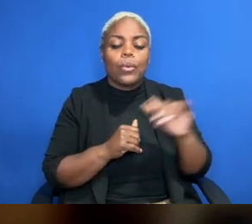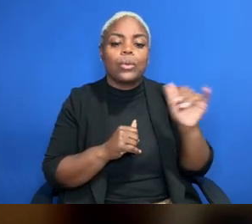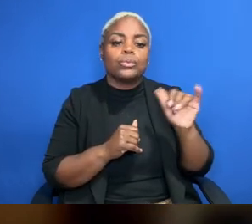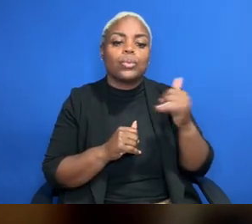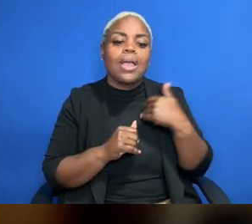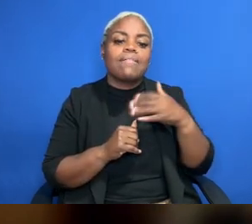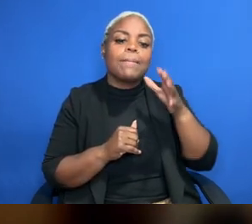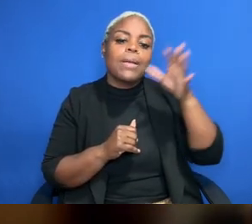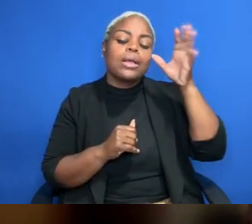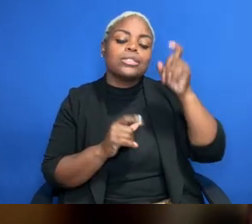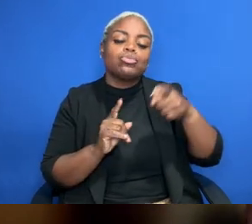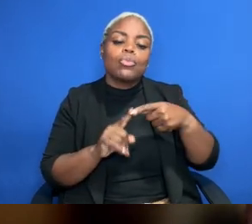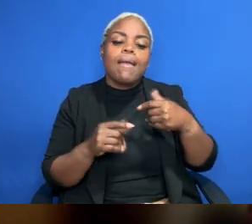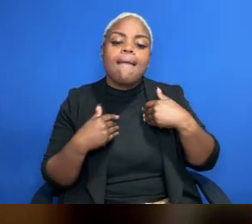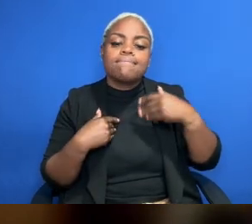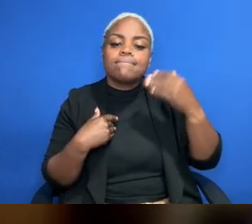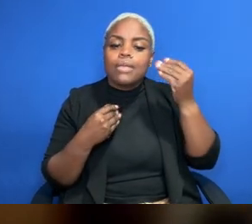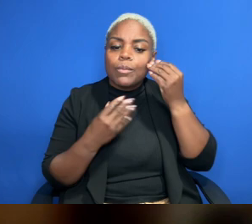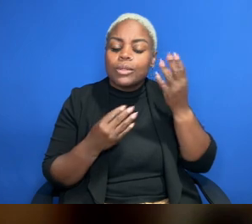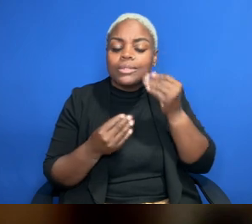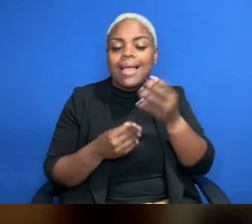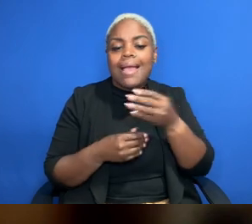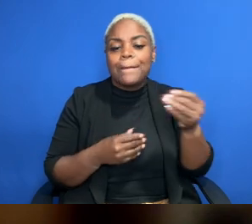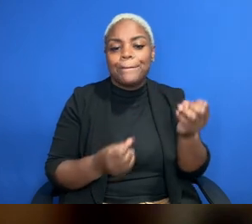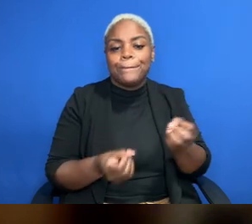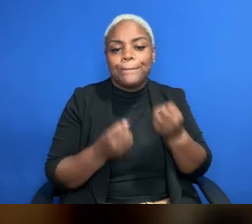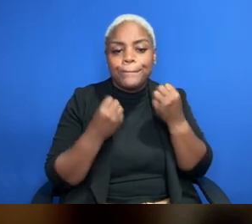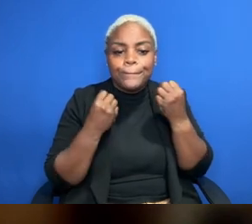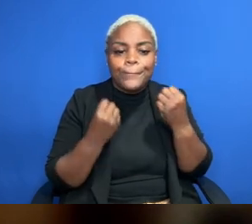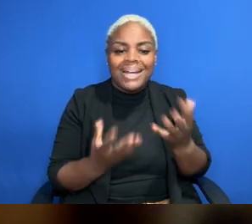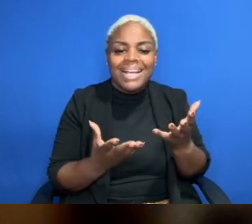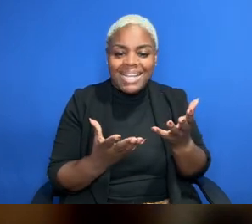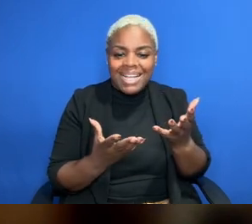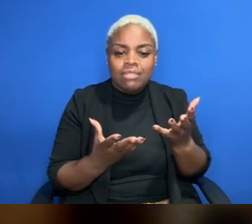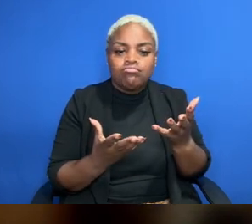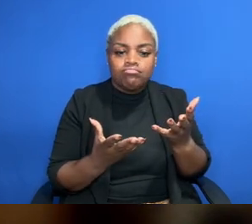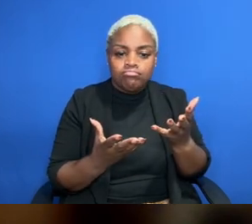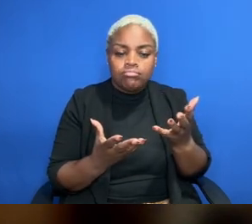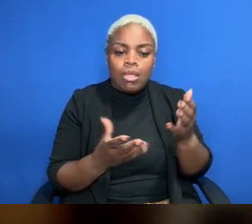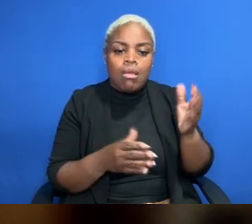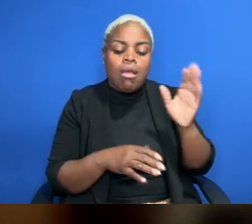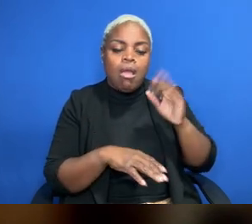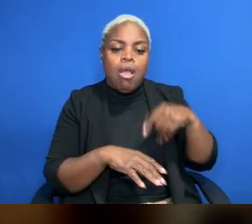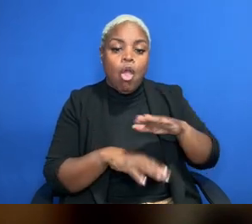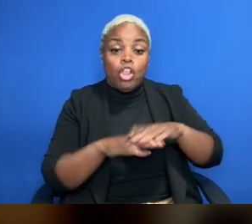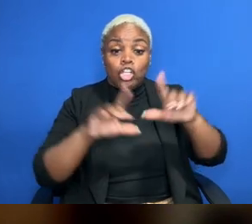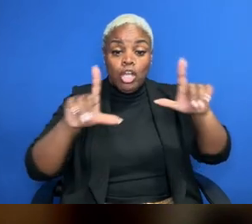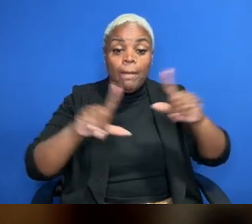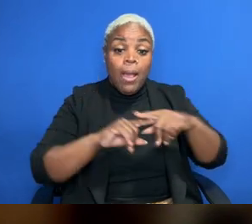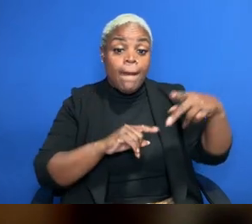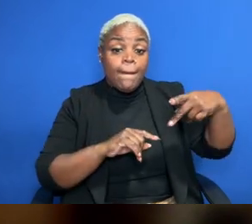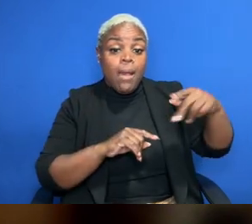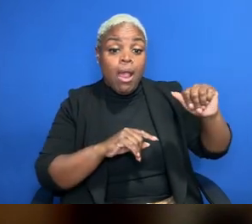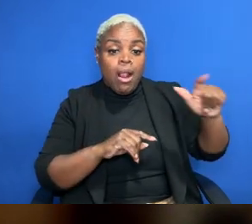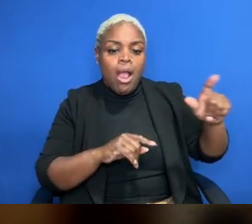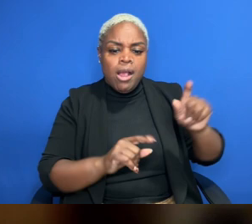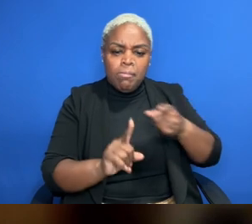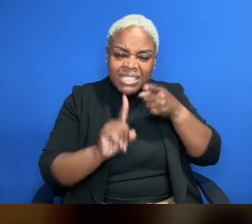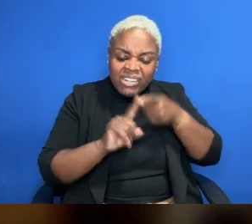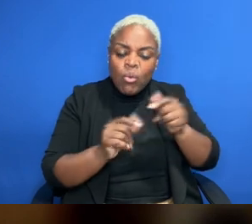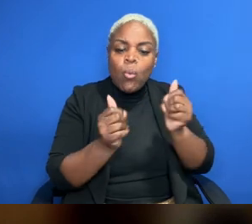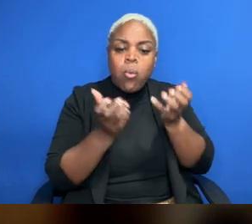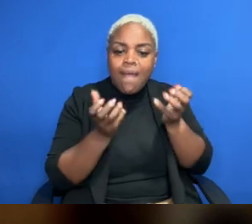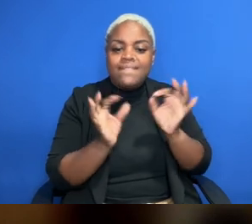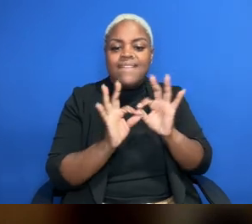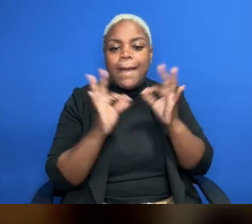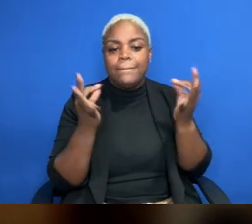now. We do also know that parents need information, and many of us on screen, but PAL specifically,